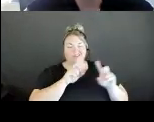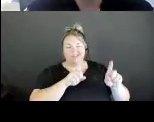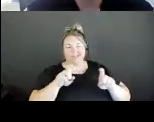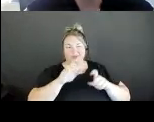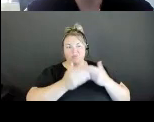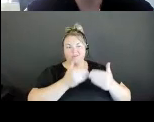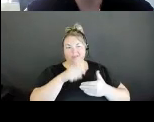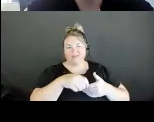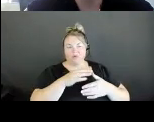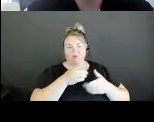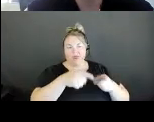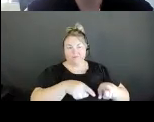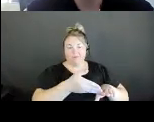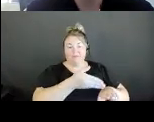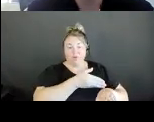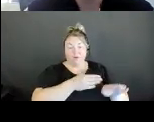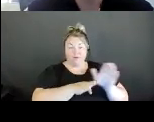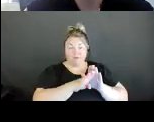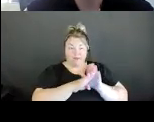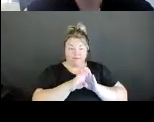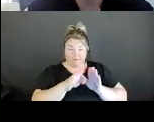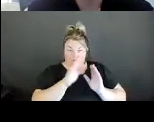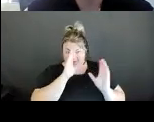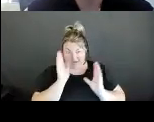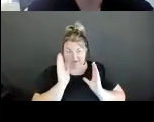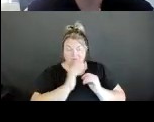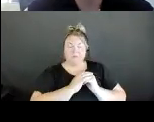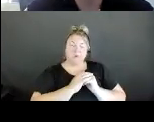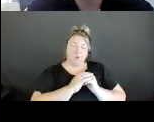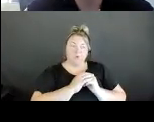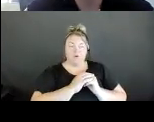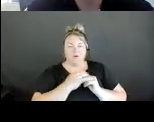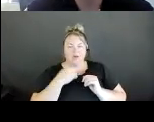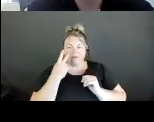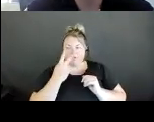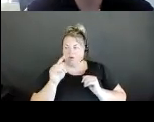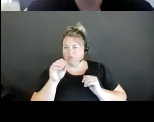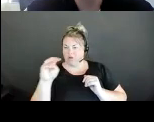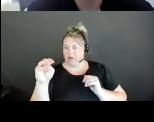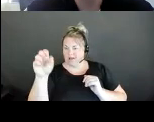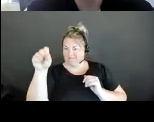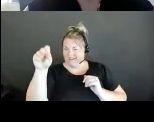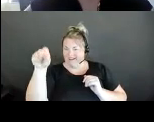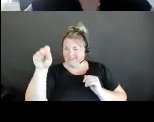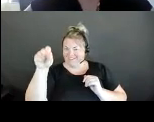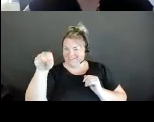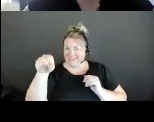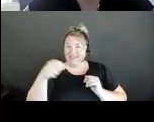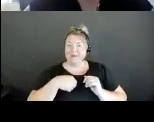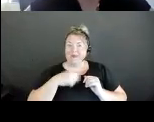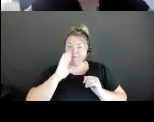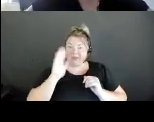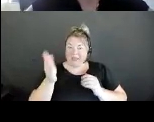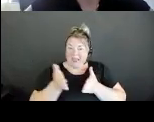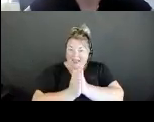happen before the strategic plan is developed. I saw Tom nodding his head. So I will call on